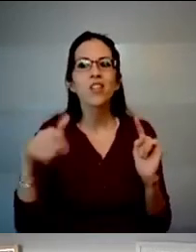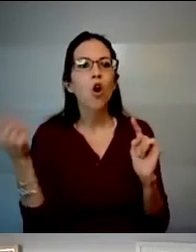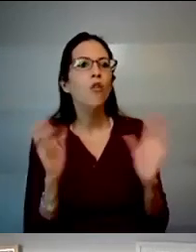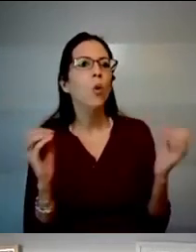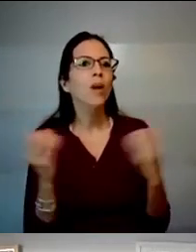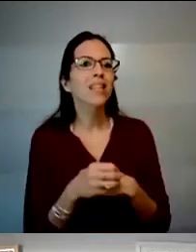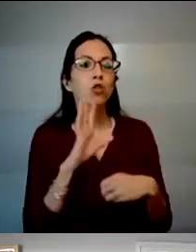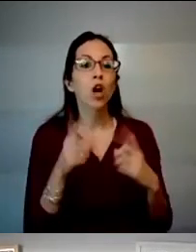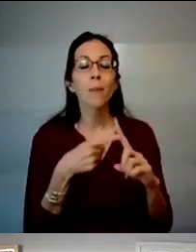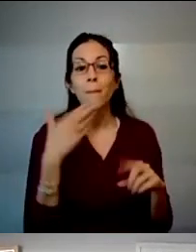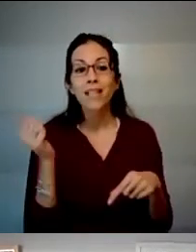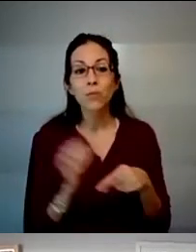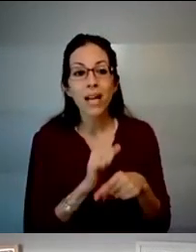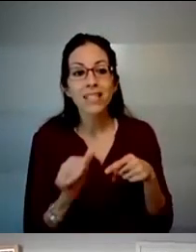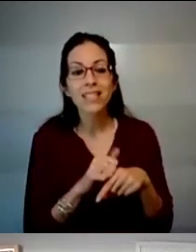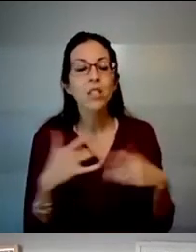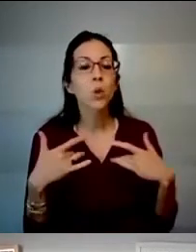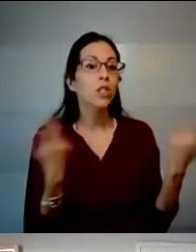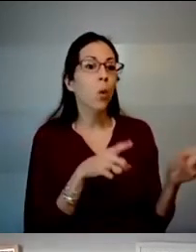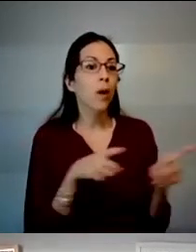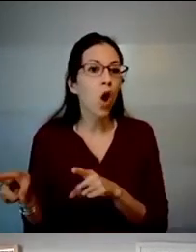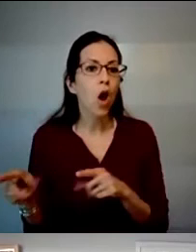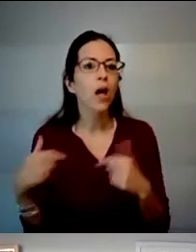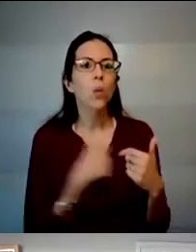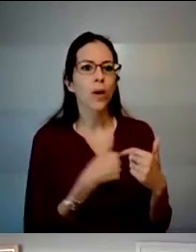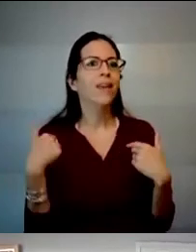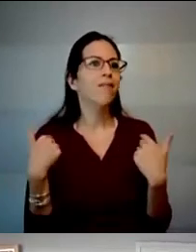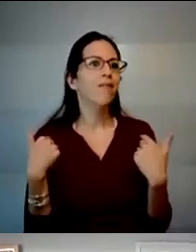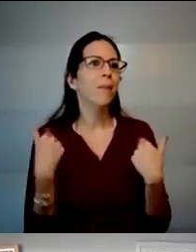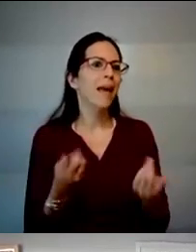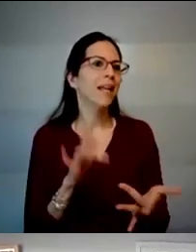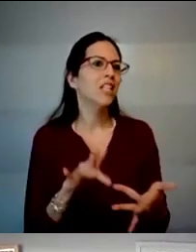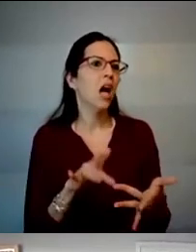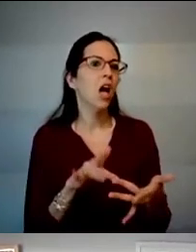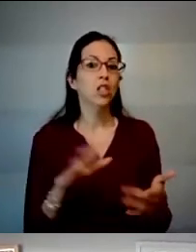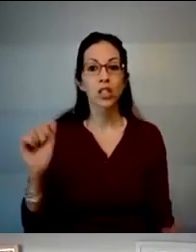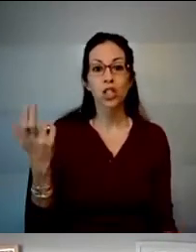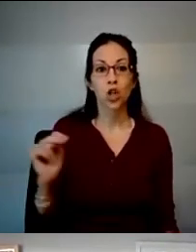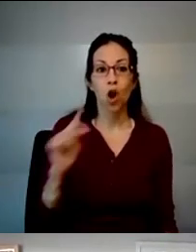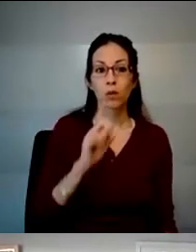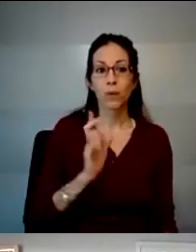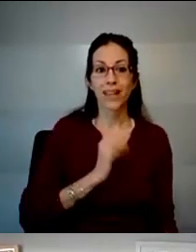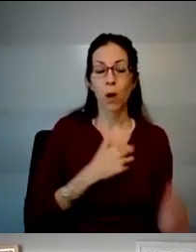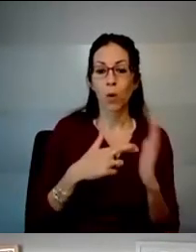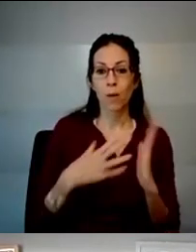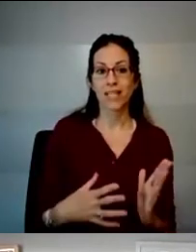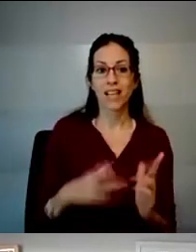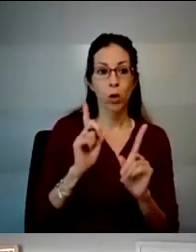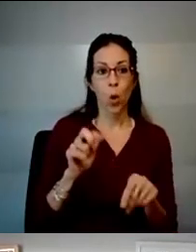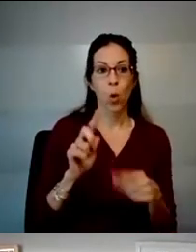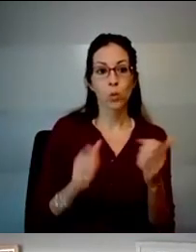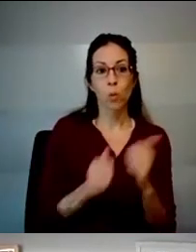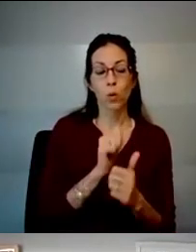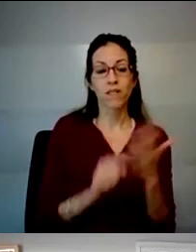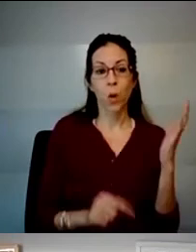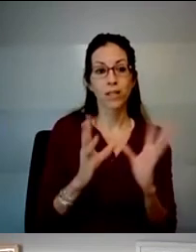and, you know, what's going on. We've been in touch. Sean is really our representative who goes to most of those meetings.